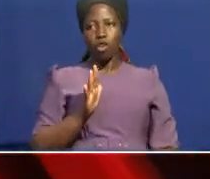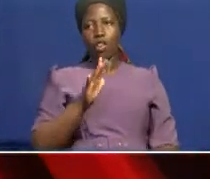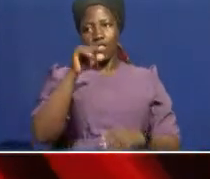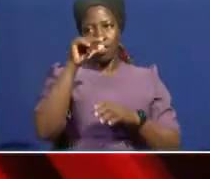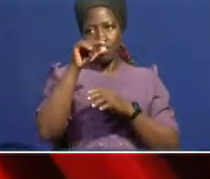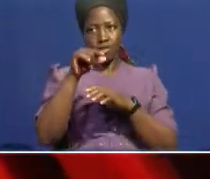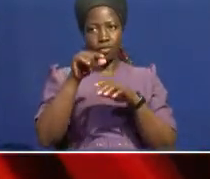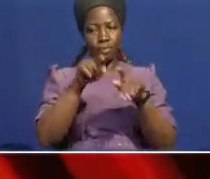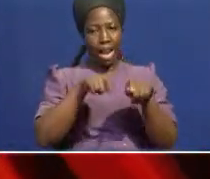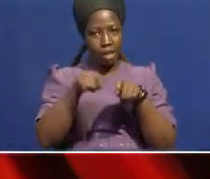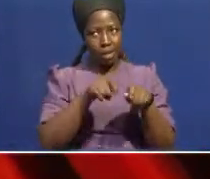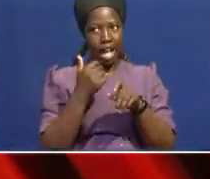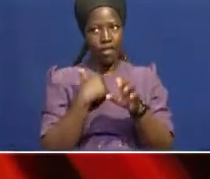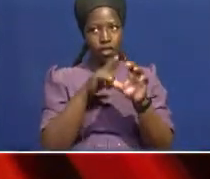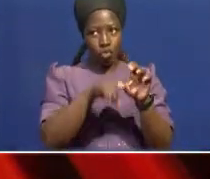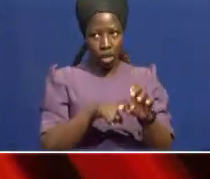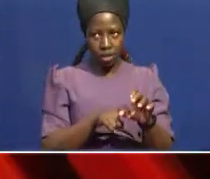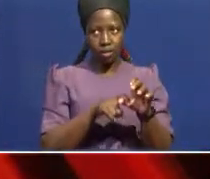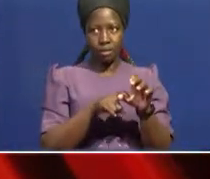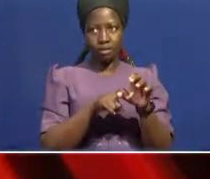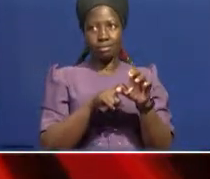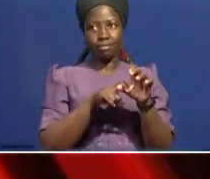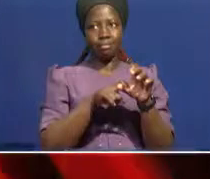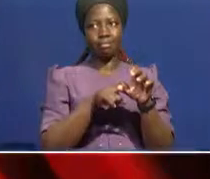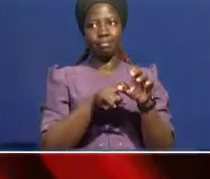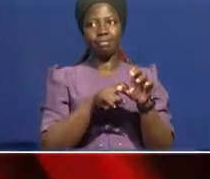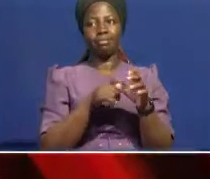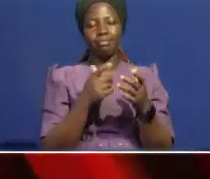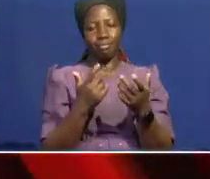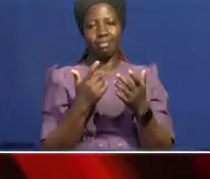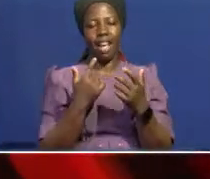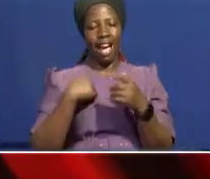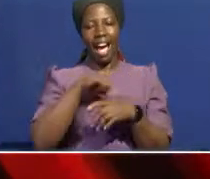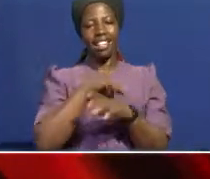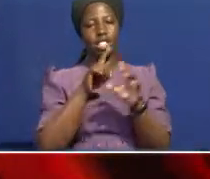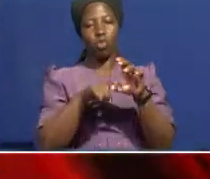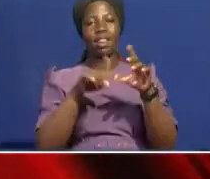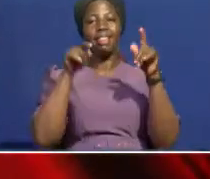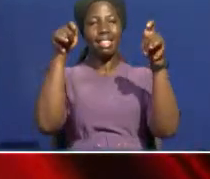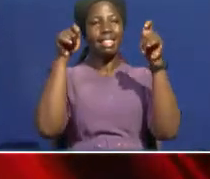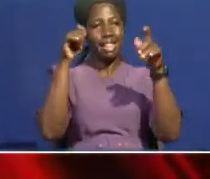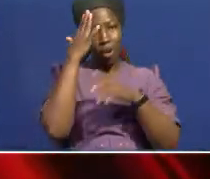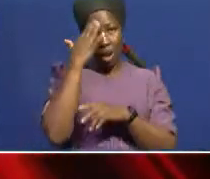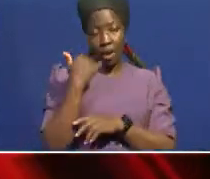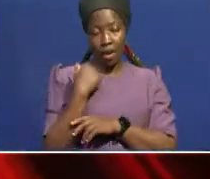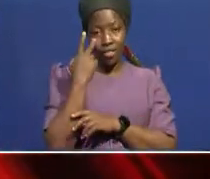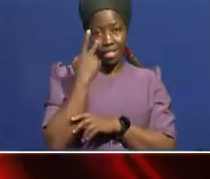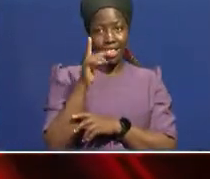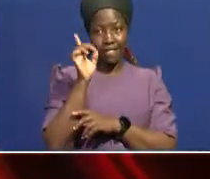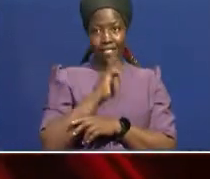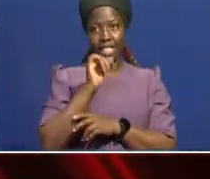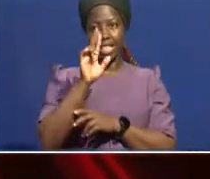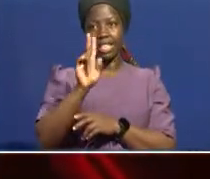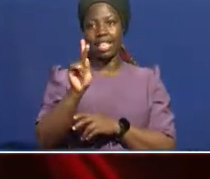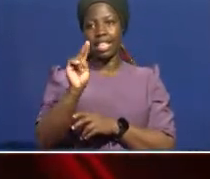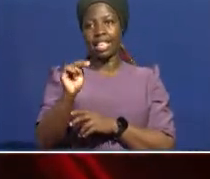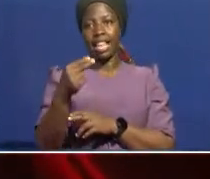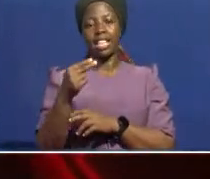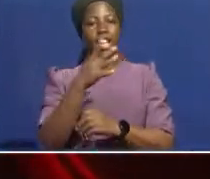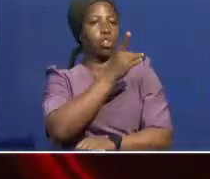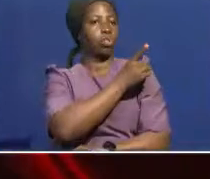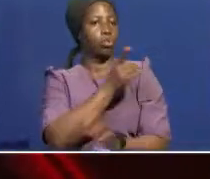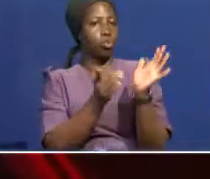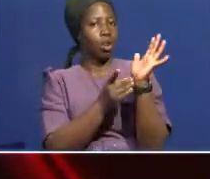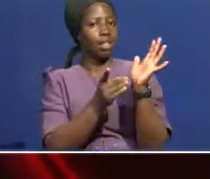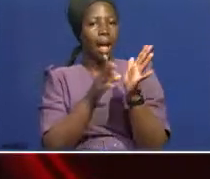joining them. Yes. The KNH management have been on strike for a while. We are joining them. Yes. Because we saw at KNH where doctors